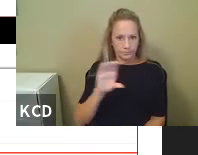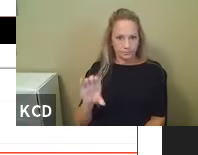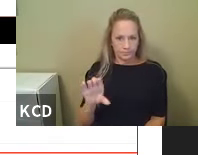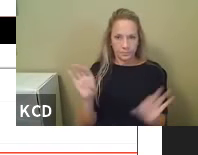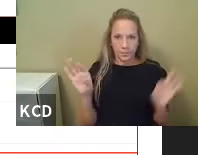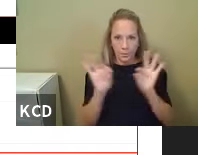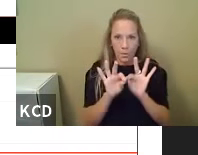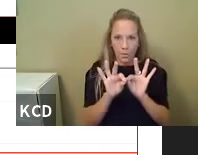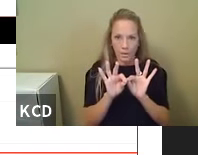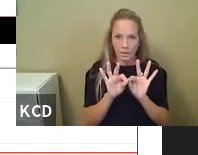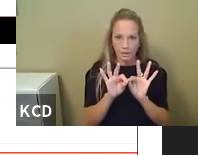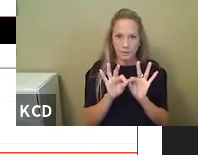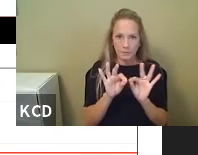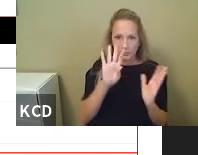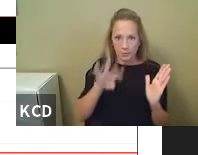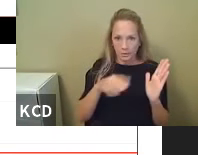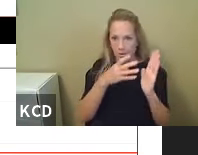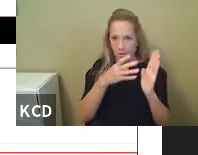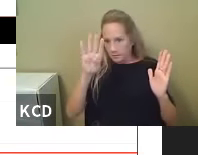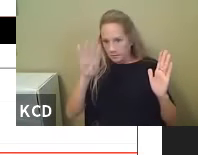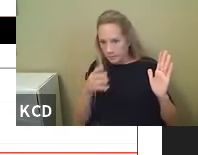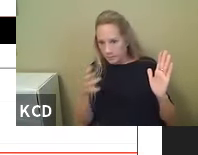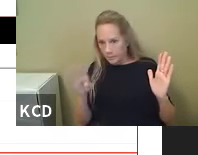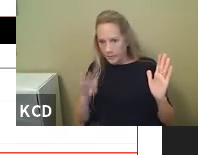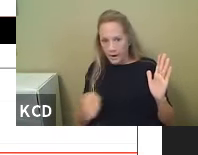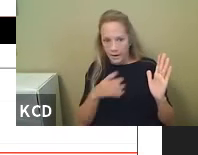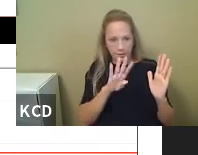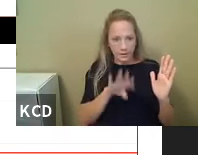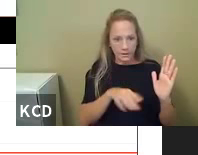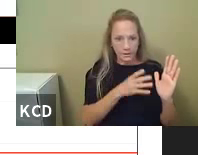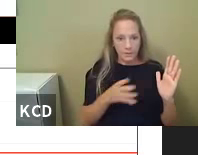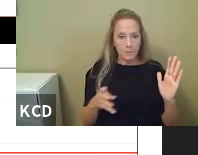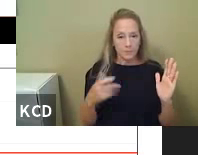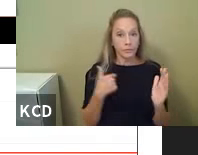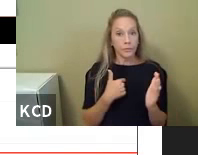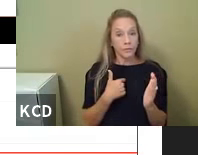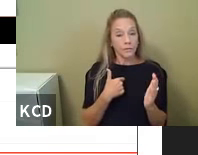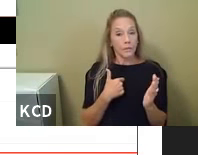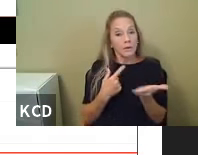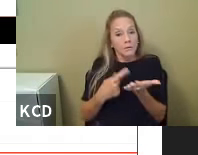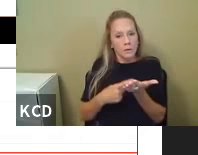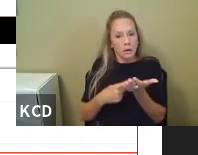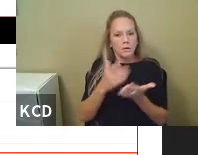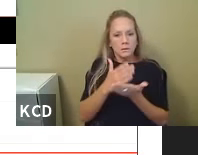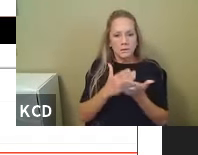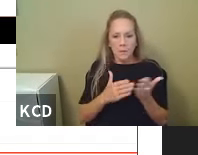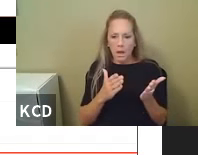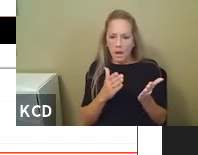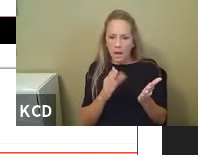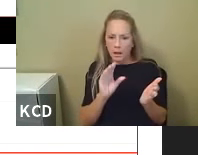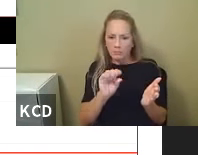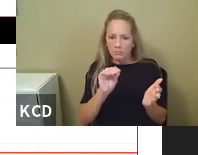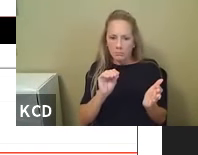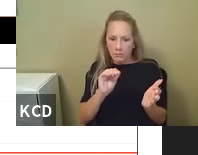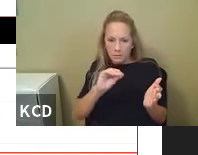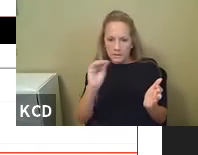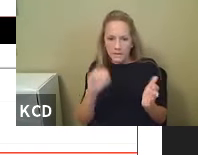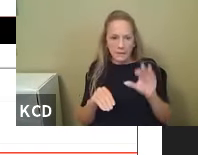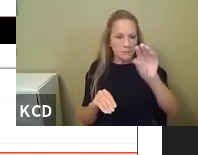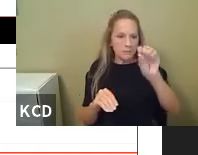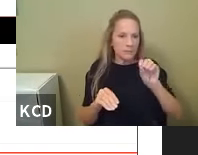graphs. Now, the good news is that we've been talking about kind of portions of this the entire